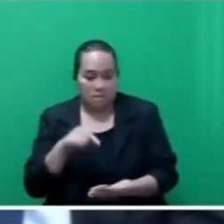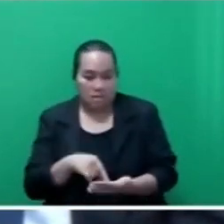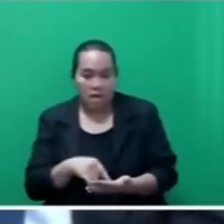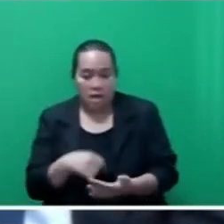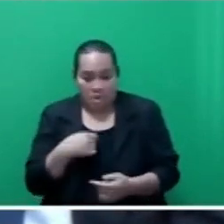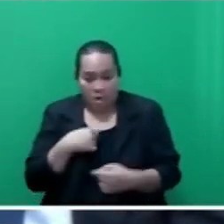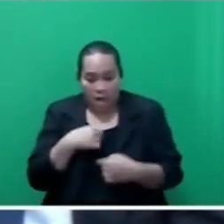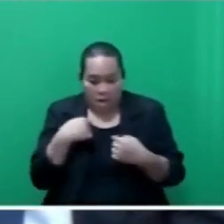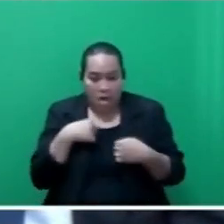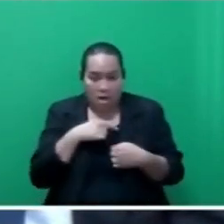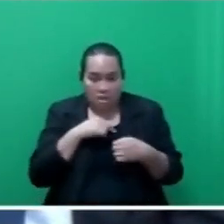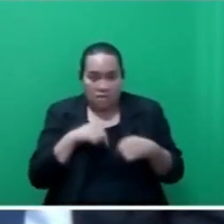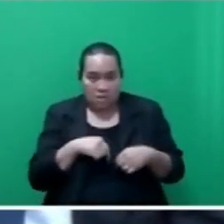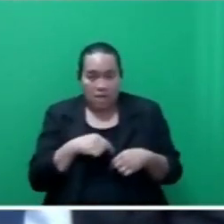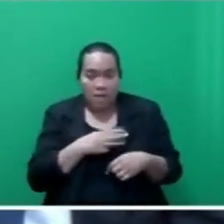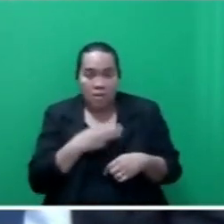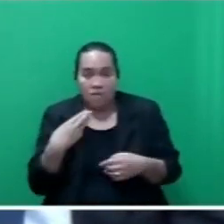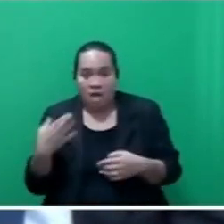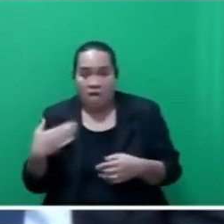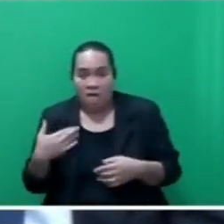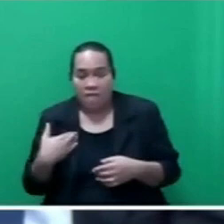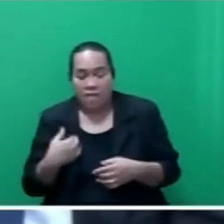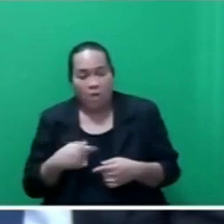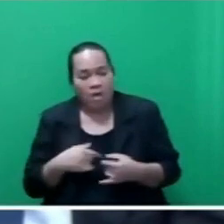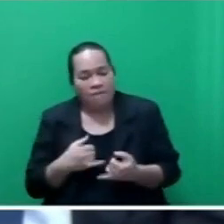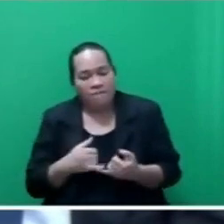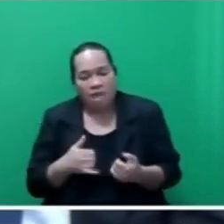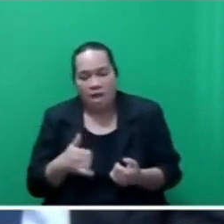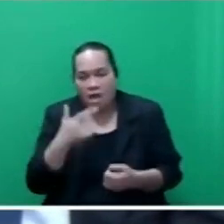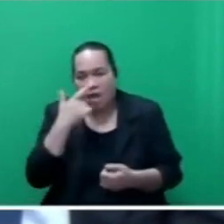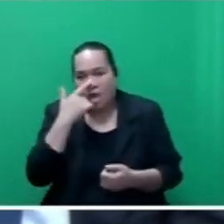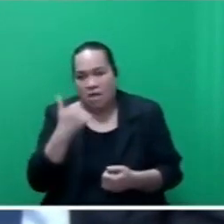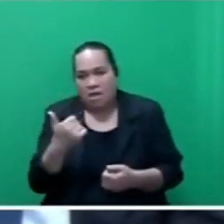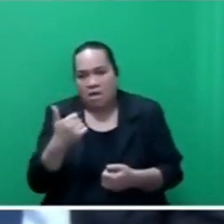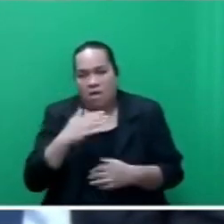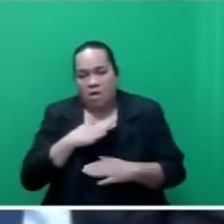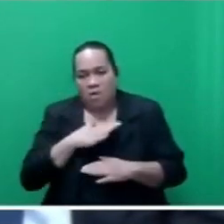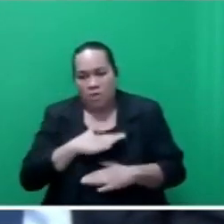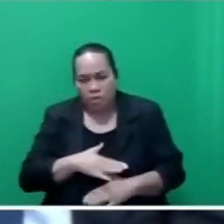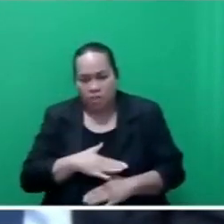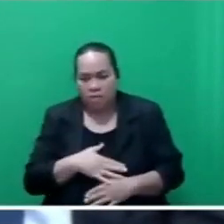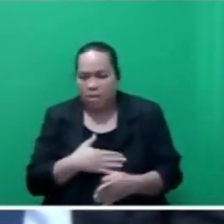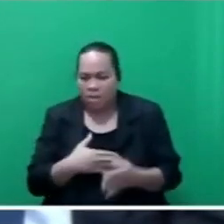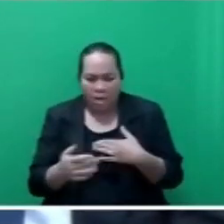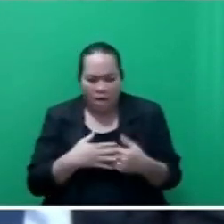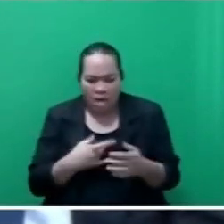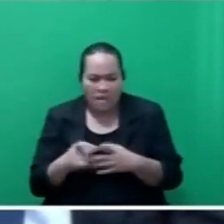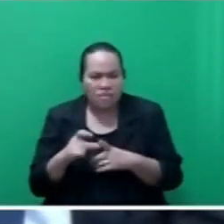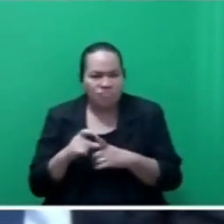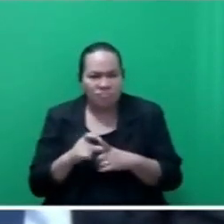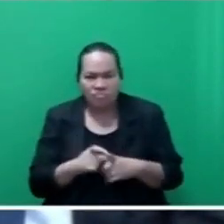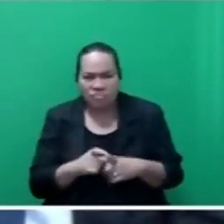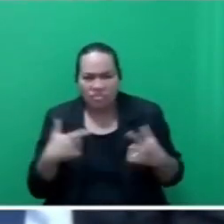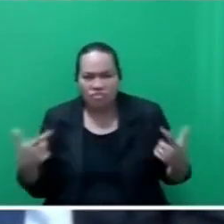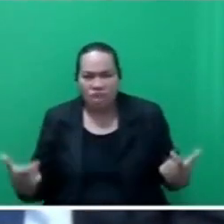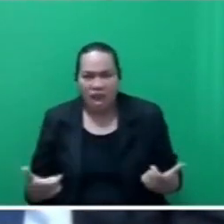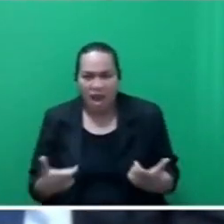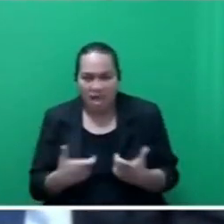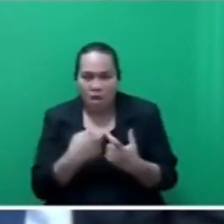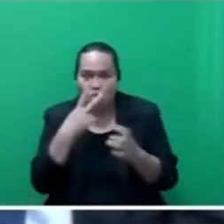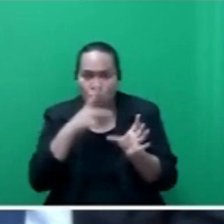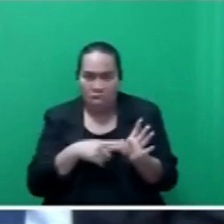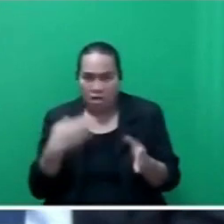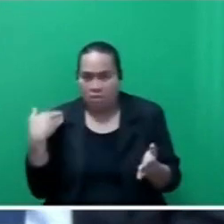Health have been very fortunate that despite the challenges that we've had over the last 2